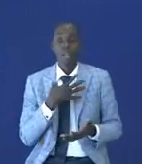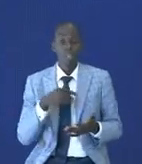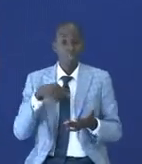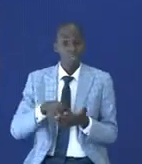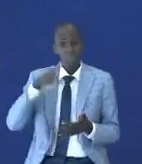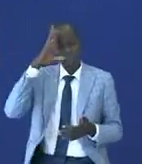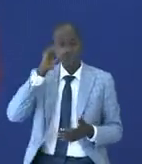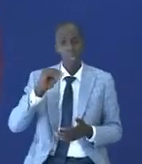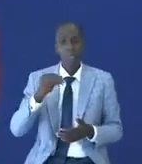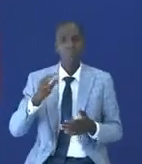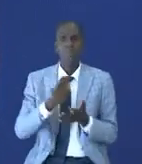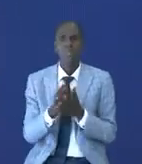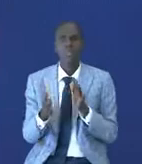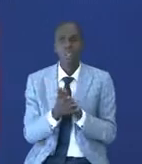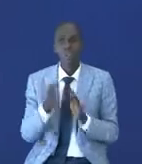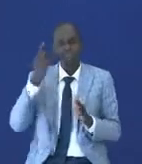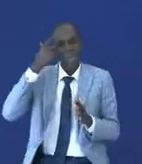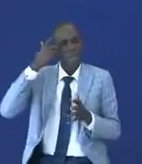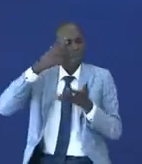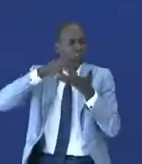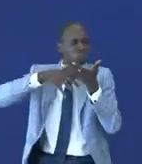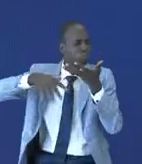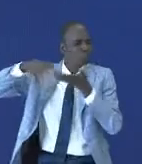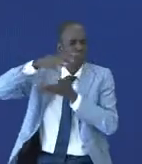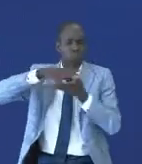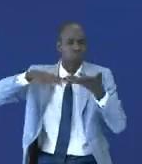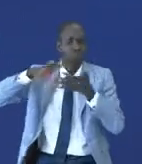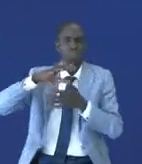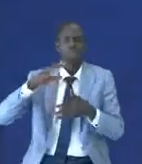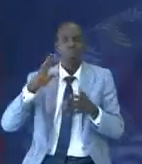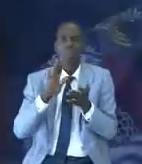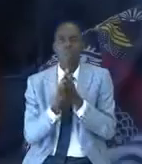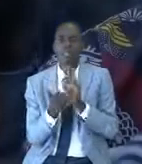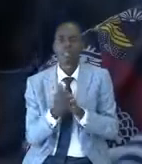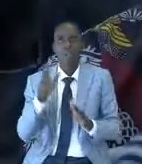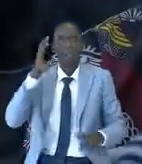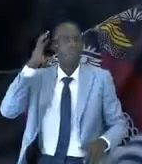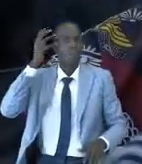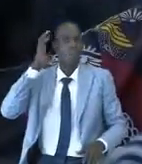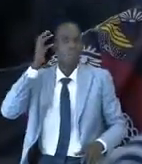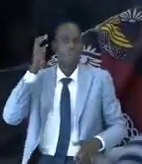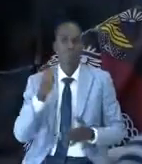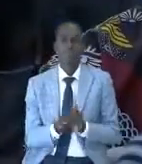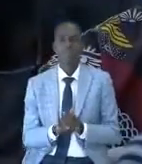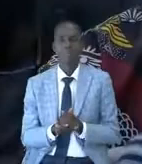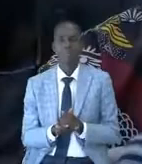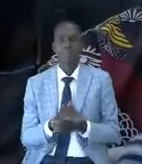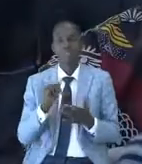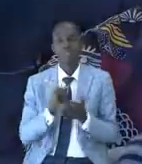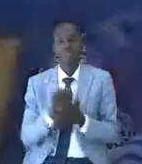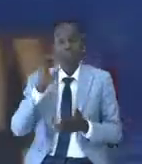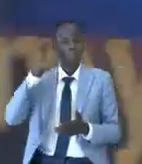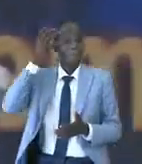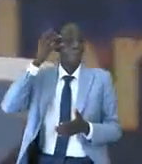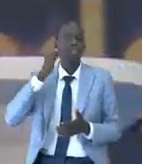mentally unstable. And he was admitted into psychiatric hospital. Bondage.